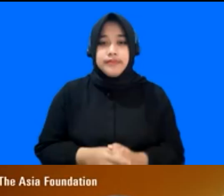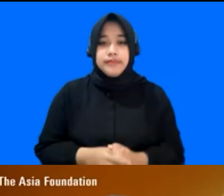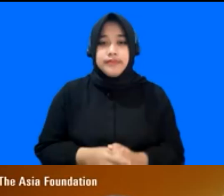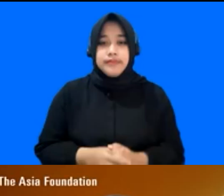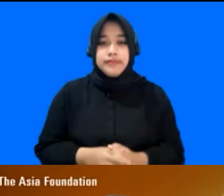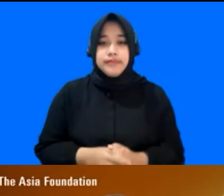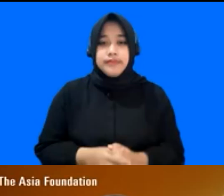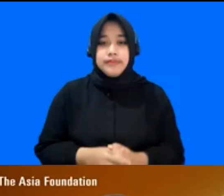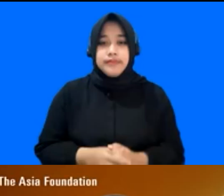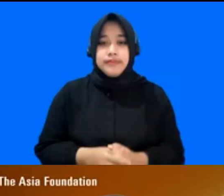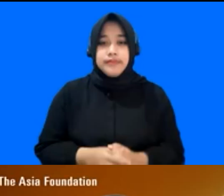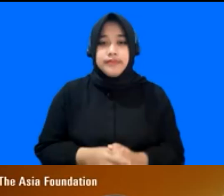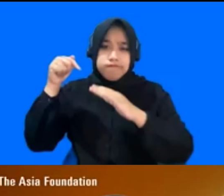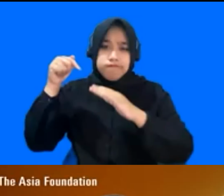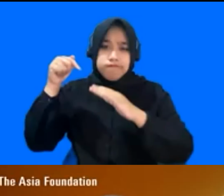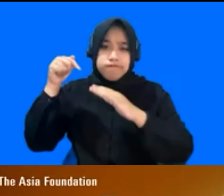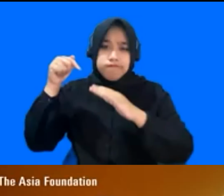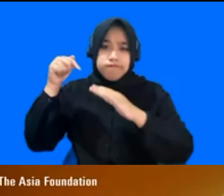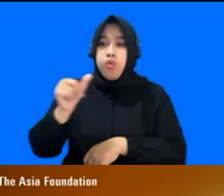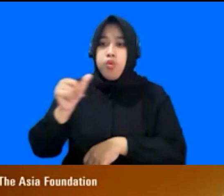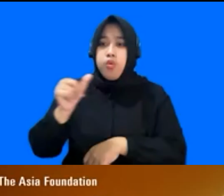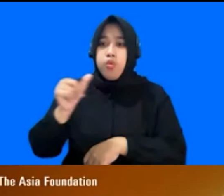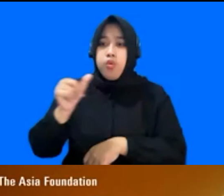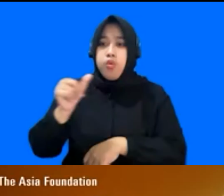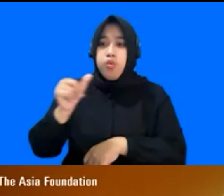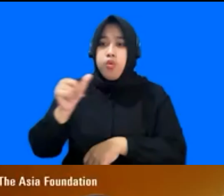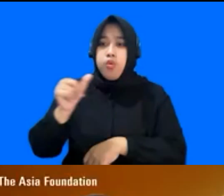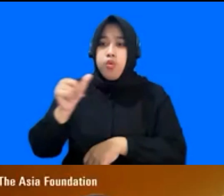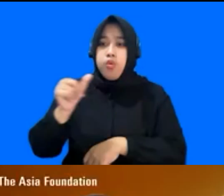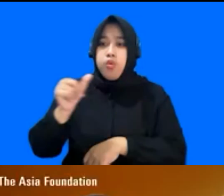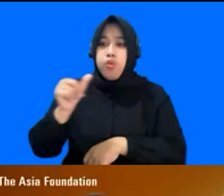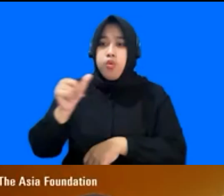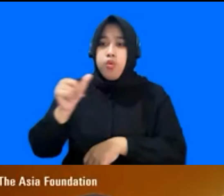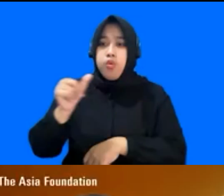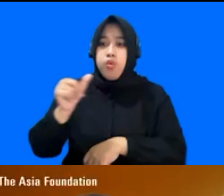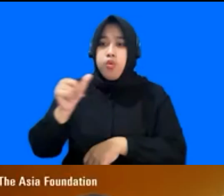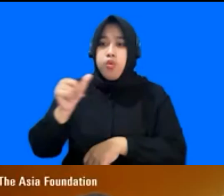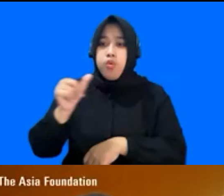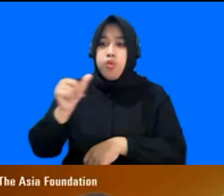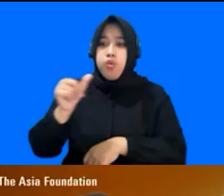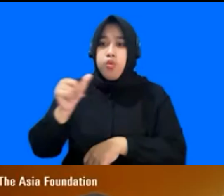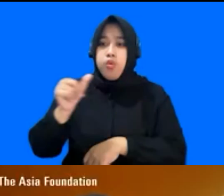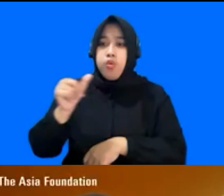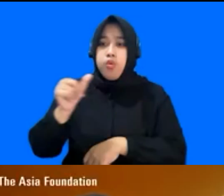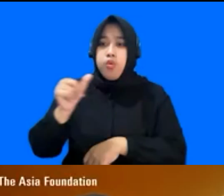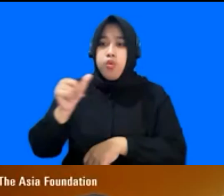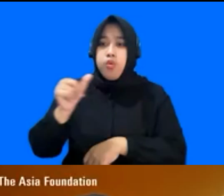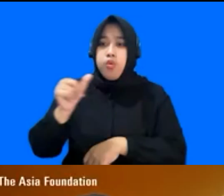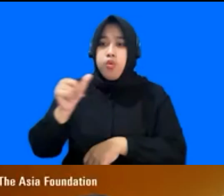digital solutions? Yeah, thanks for that question, Sumaya. Definitely COVID